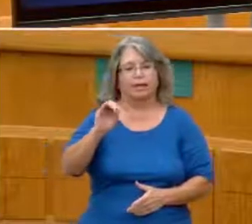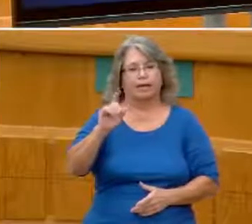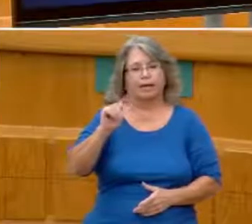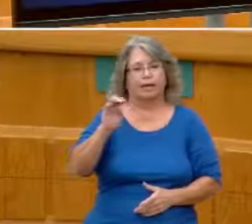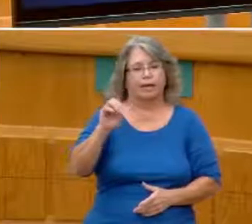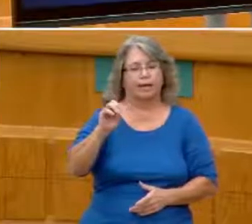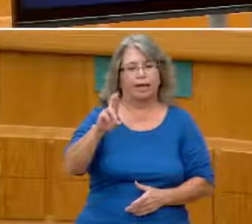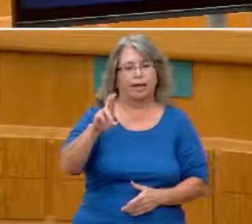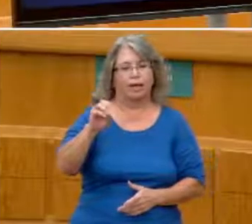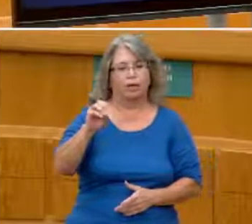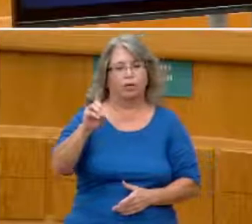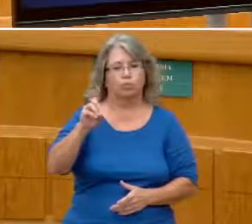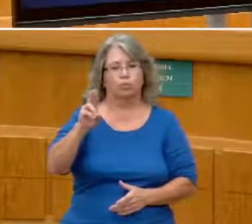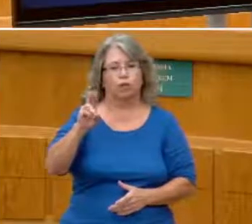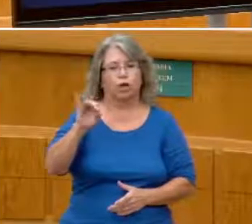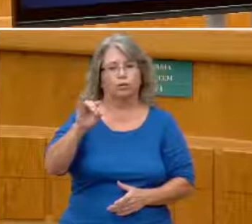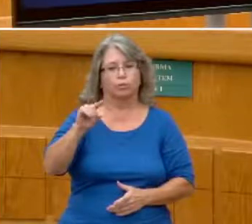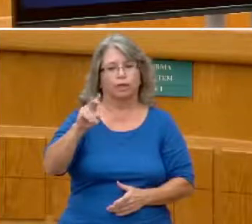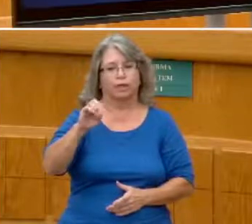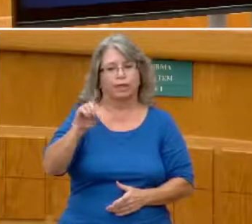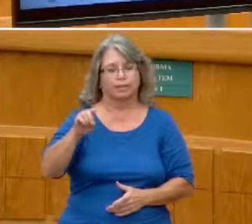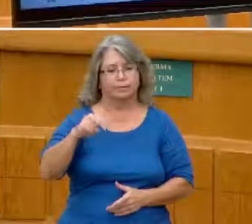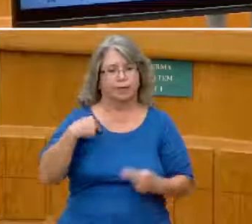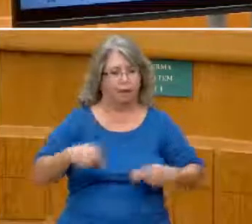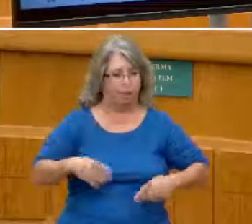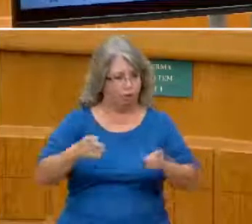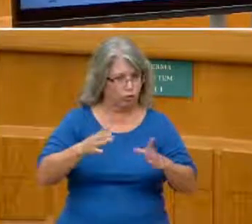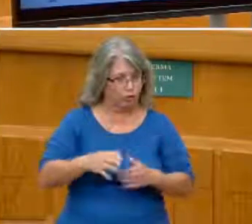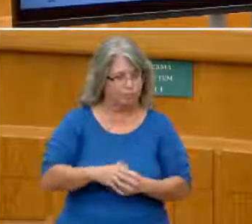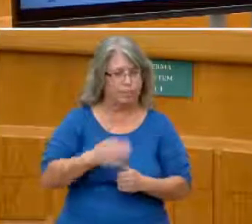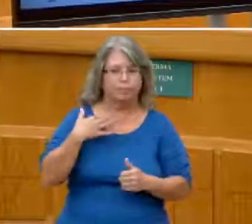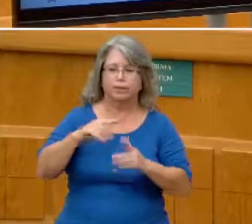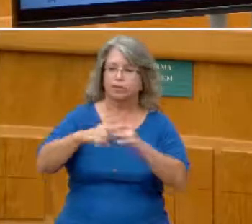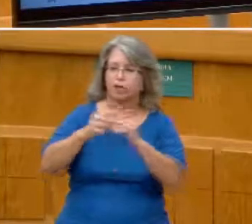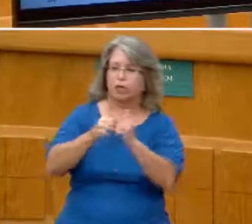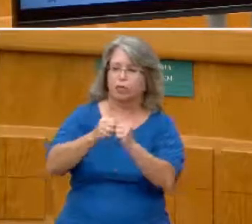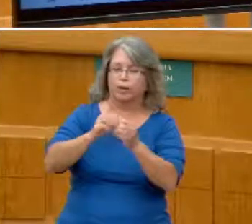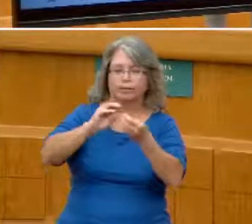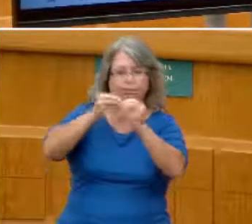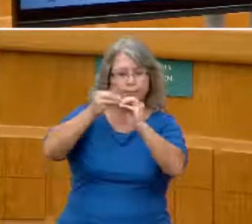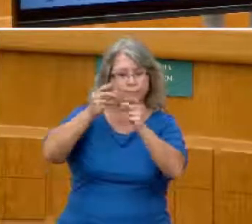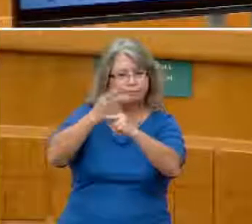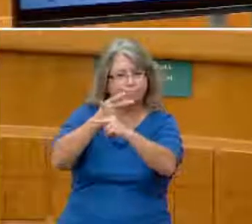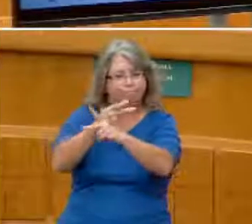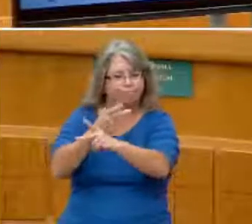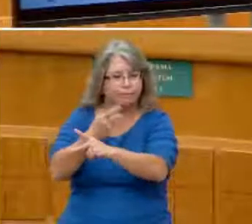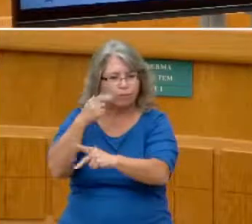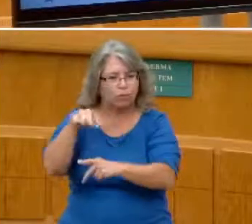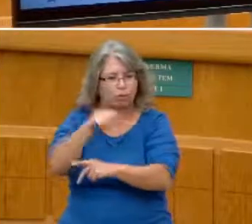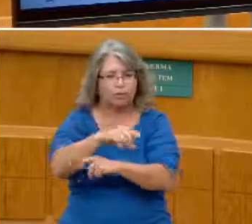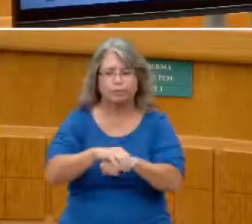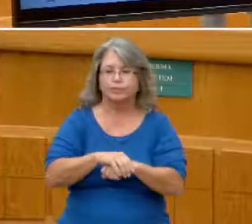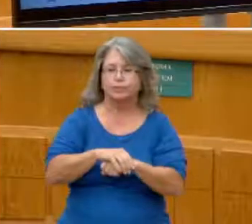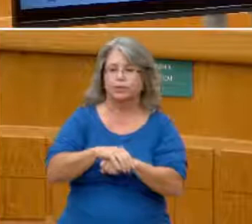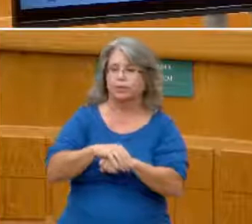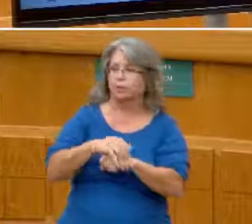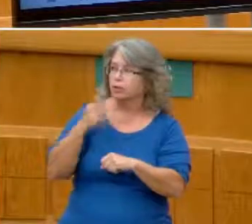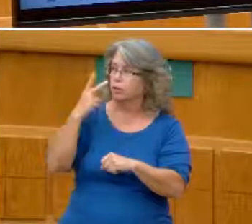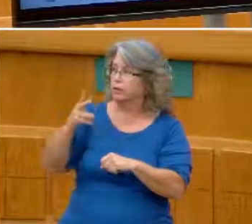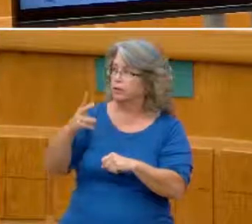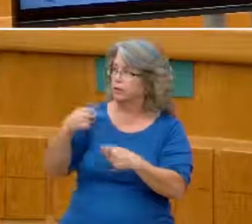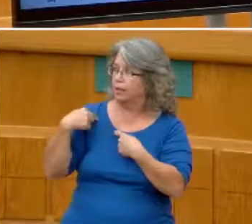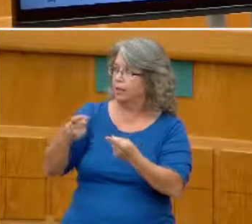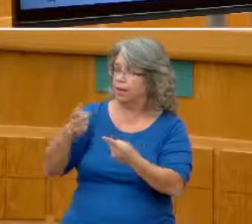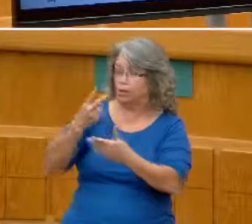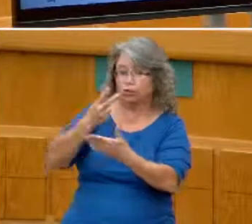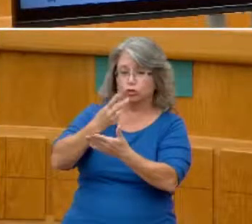going to start out with the COVID-19 statistics for you. And on the first slide, you're going to see for the last 2 weeks, you're going to